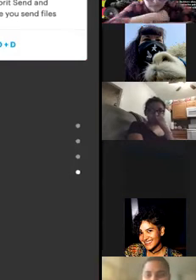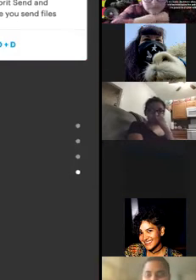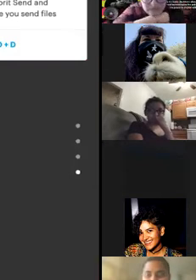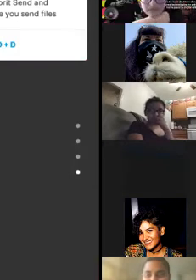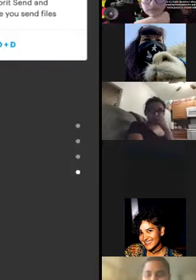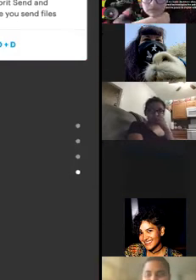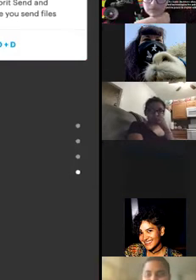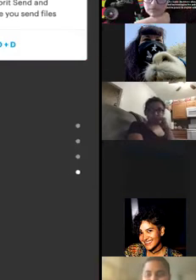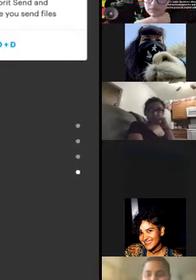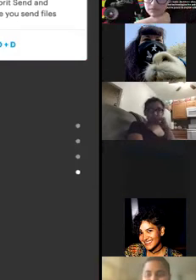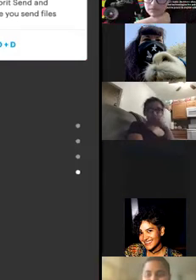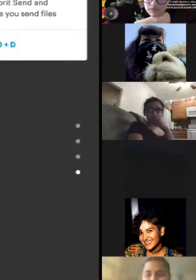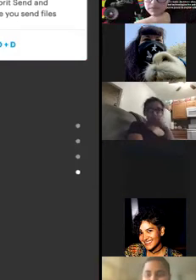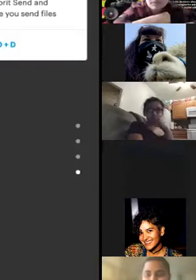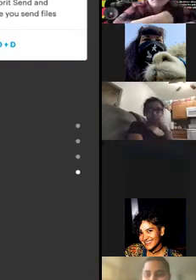Great.